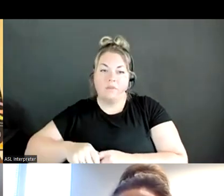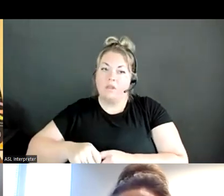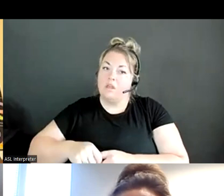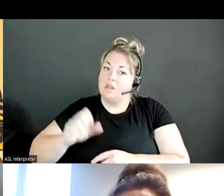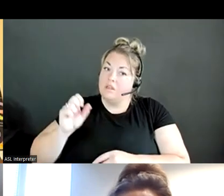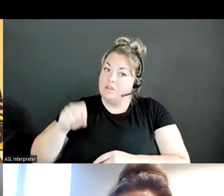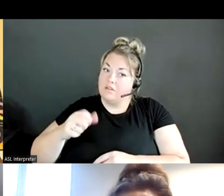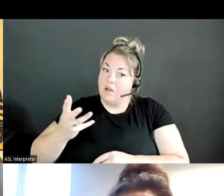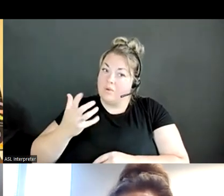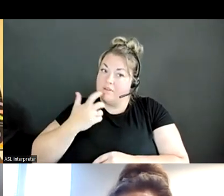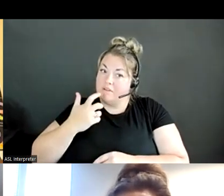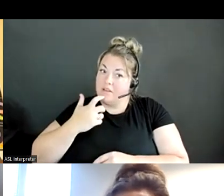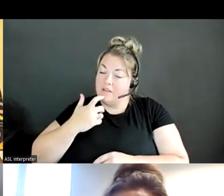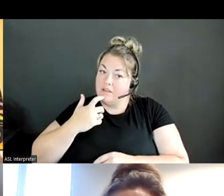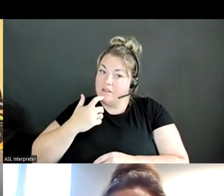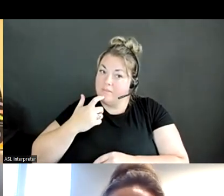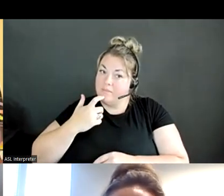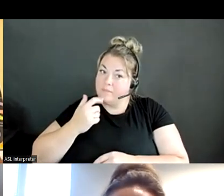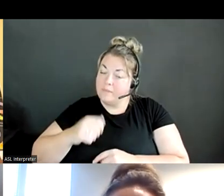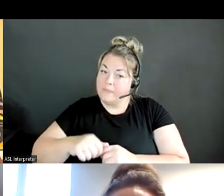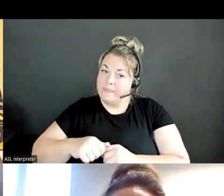Yes, I would like to say,